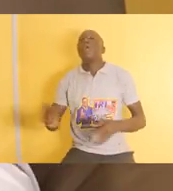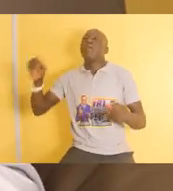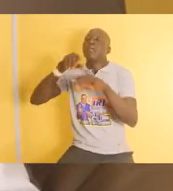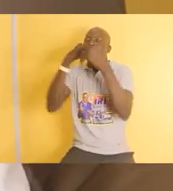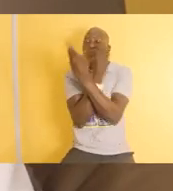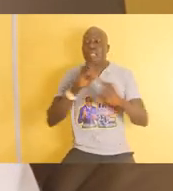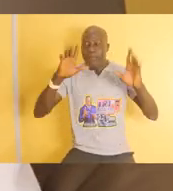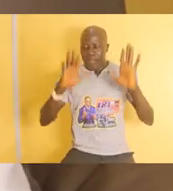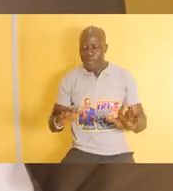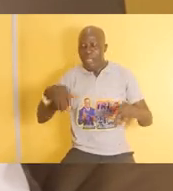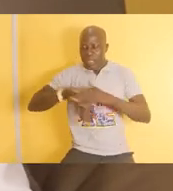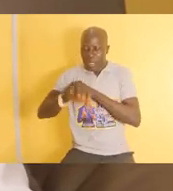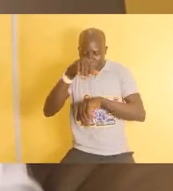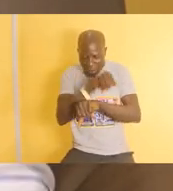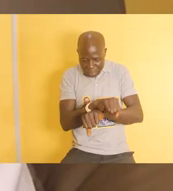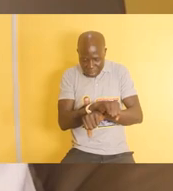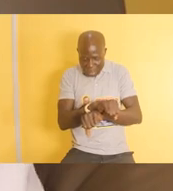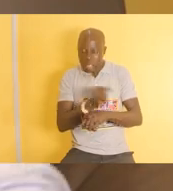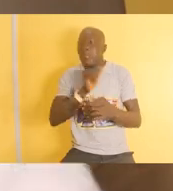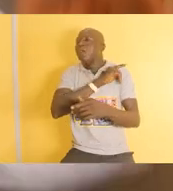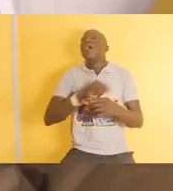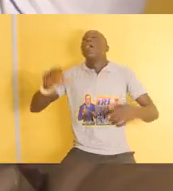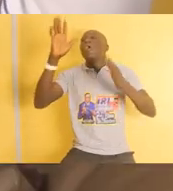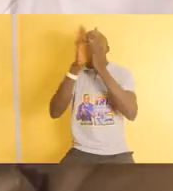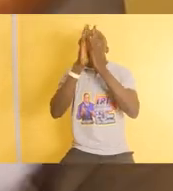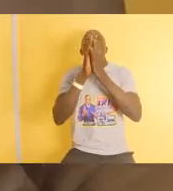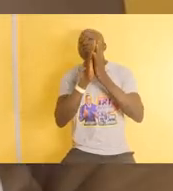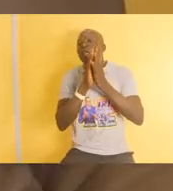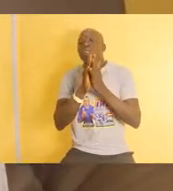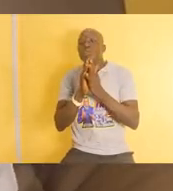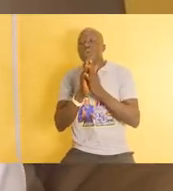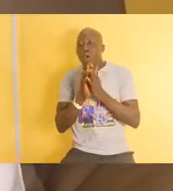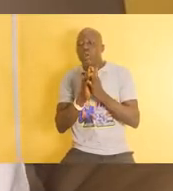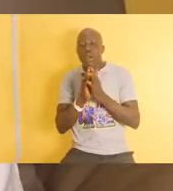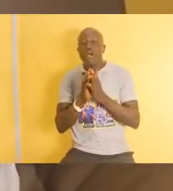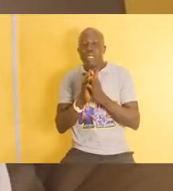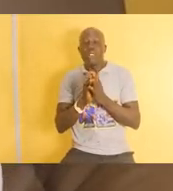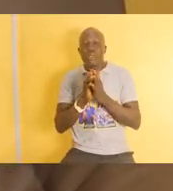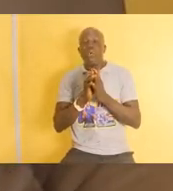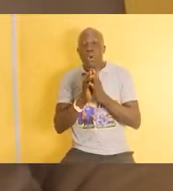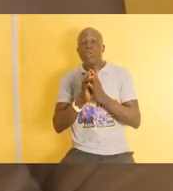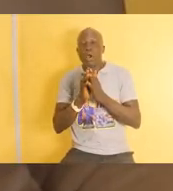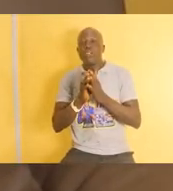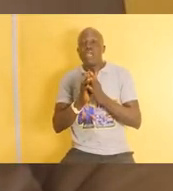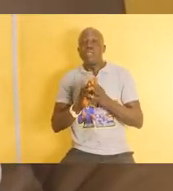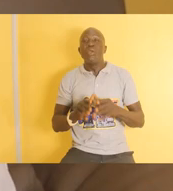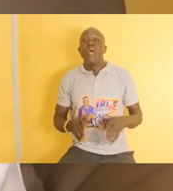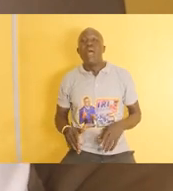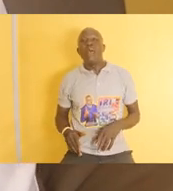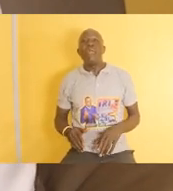Jesus, name Lord, you will pray. In the name of Jesus. Oh, you will be stopping the car. Deliver me